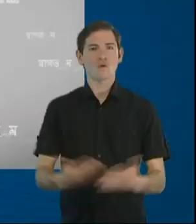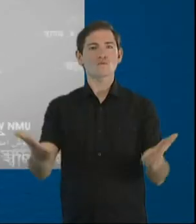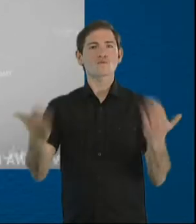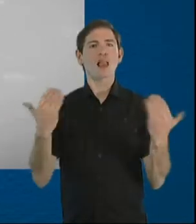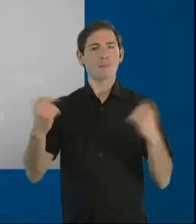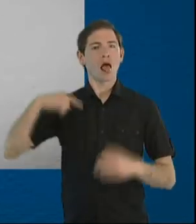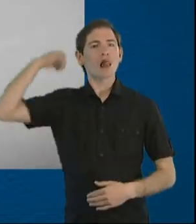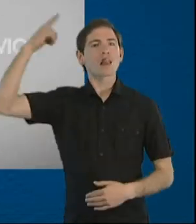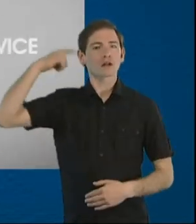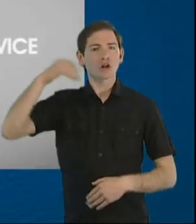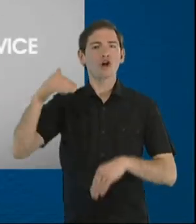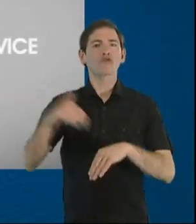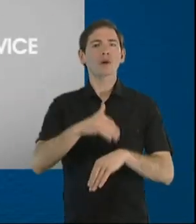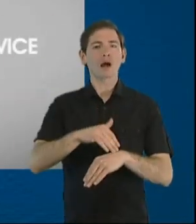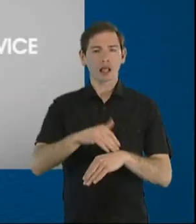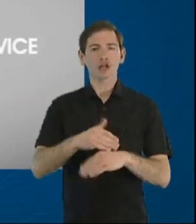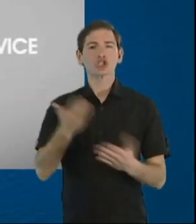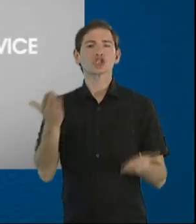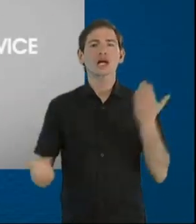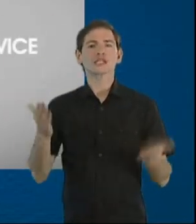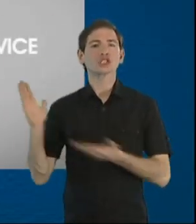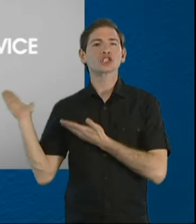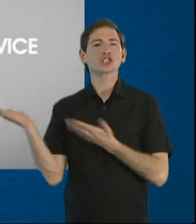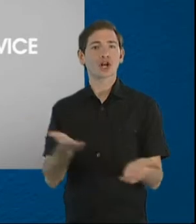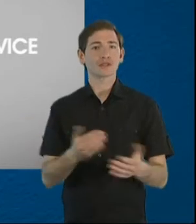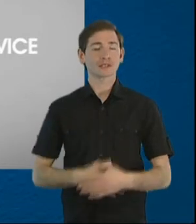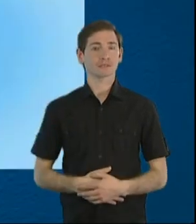Welcome to the London Criminal Justice Service.